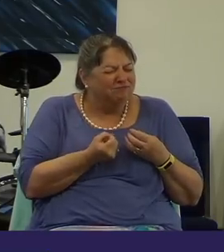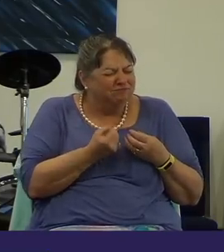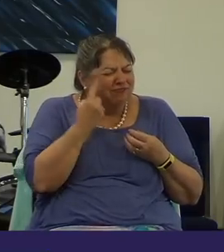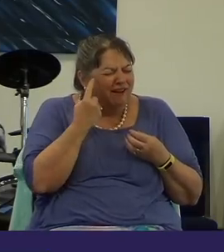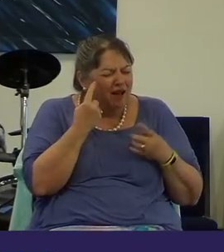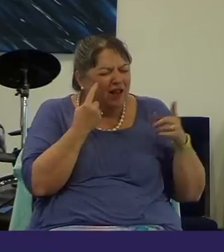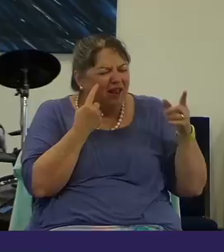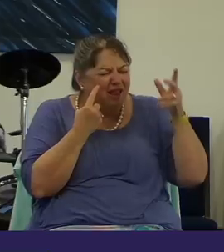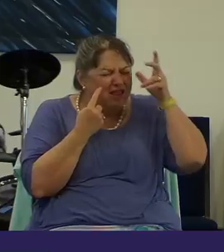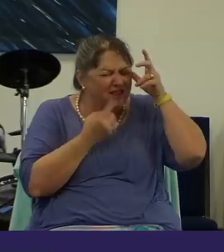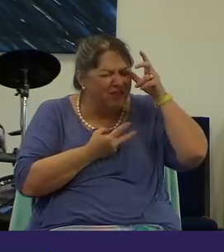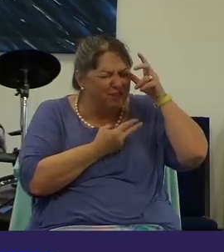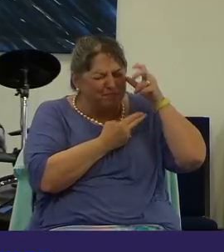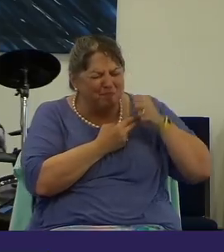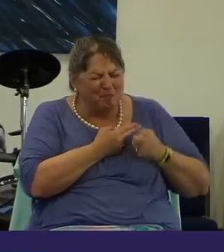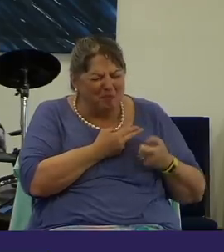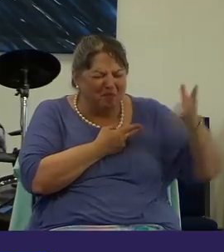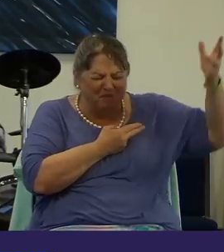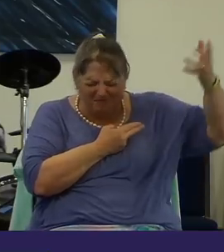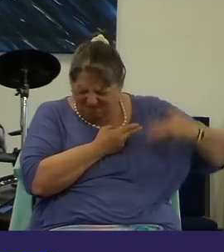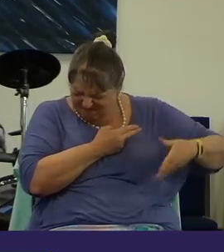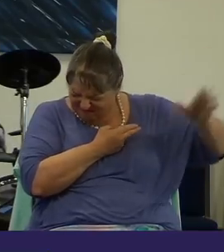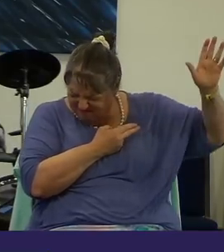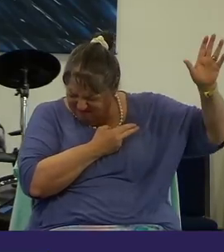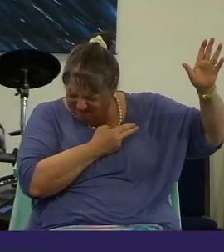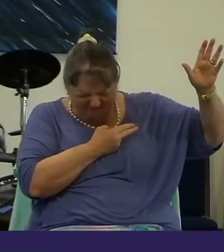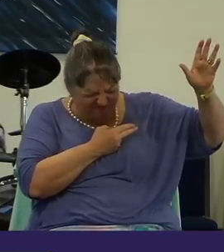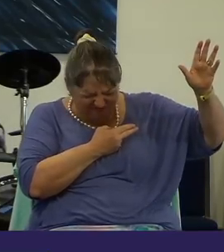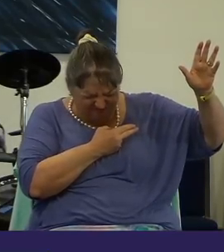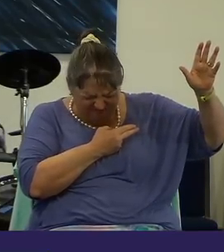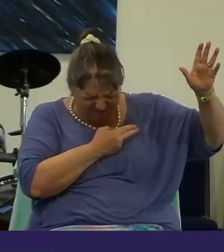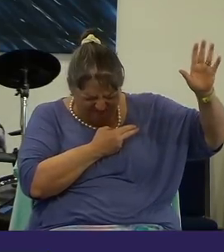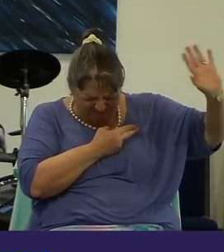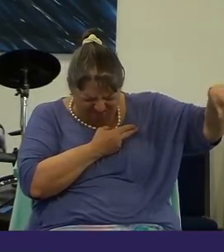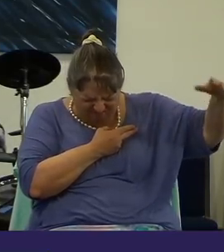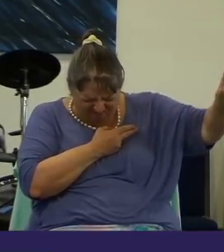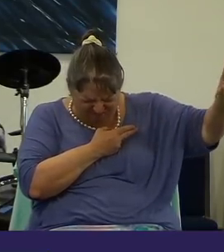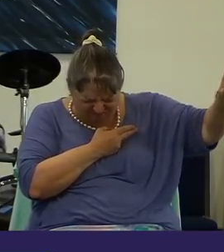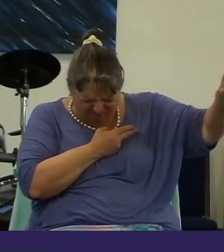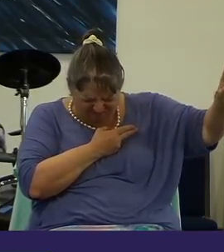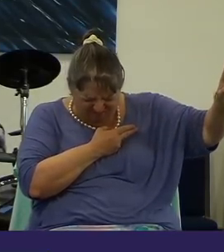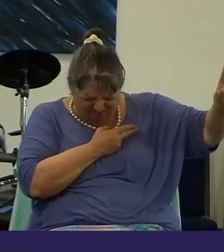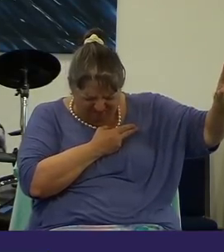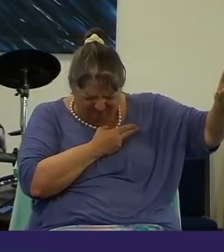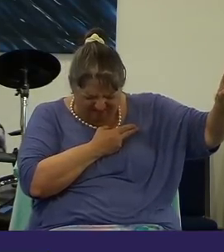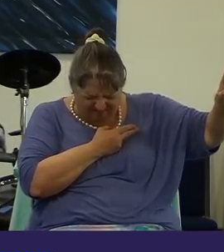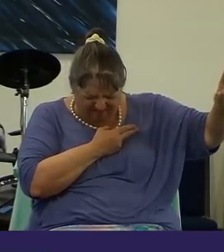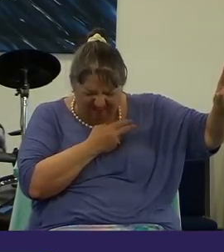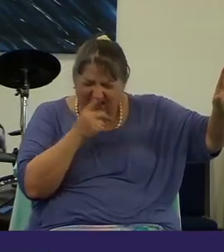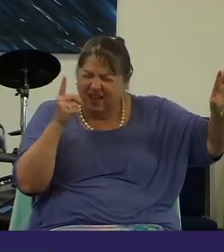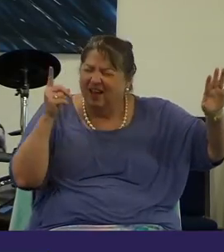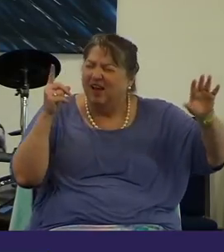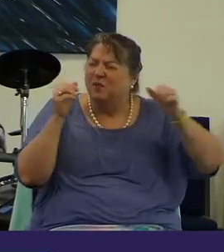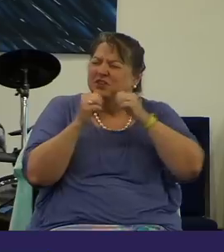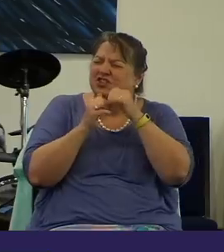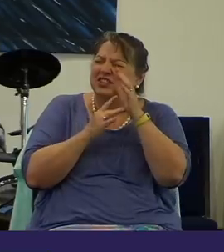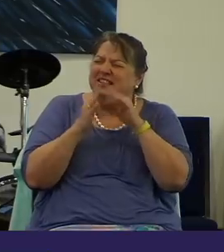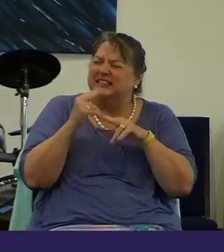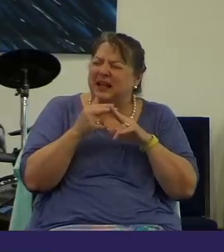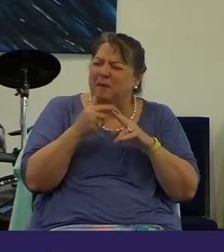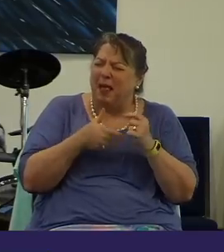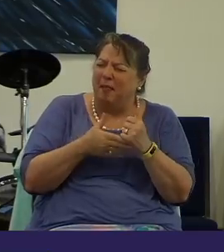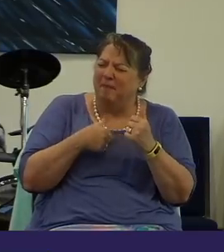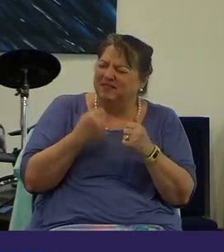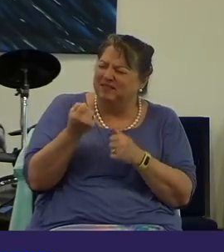every plan and every attempt and every strategy and every scheme of the devil in the name of Jesus, and that we would be free to hear your